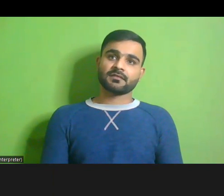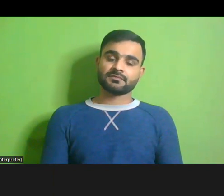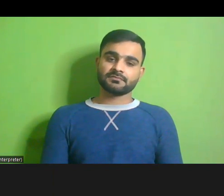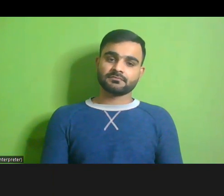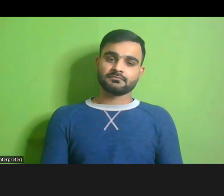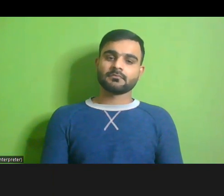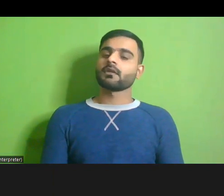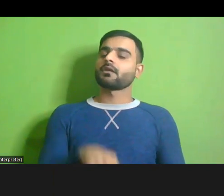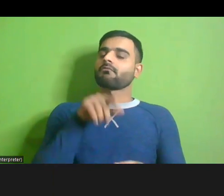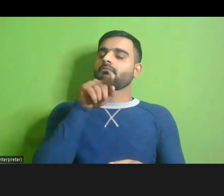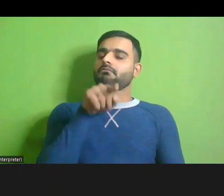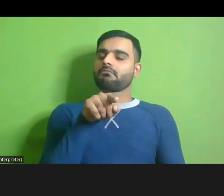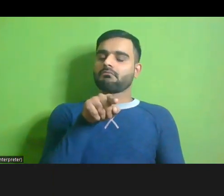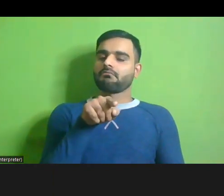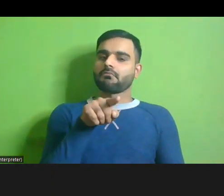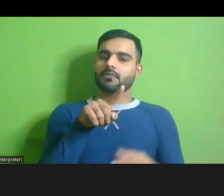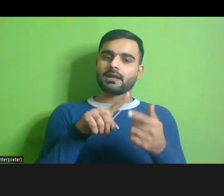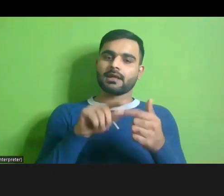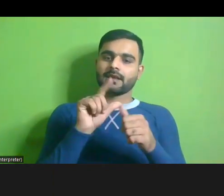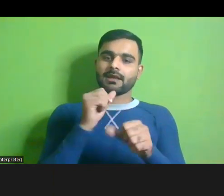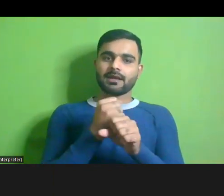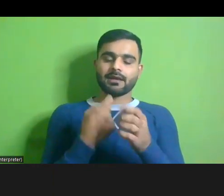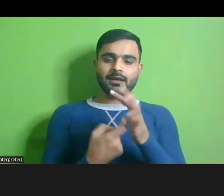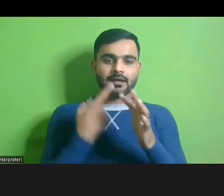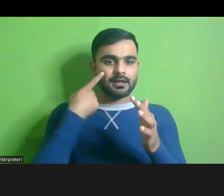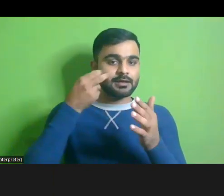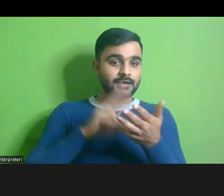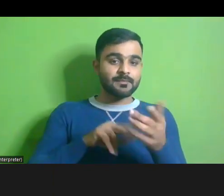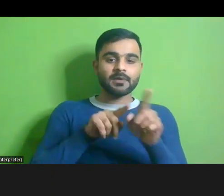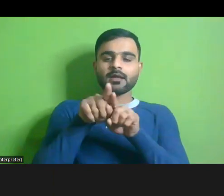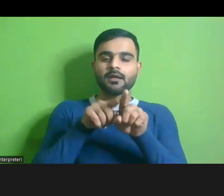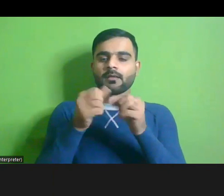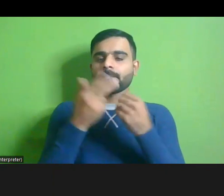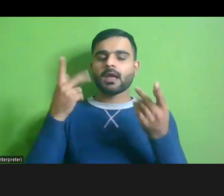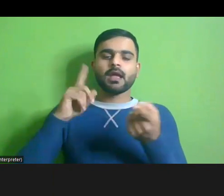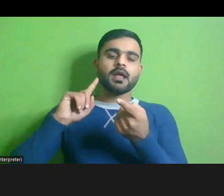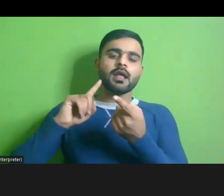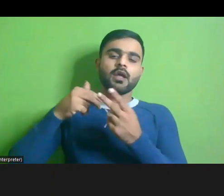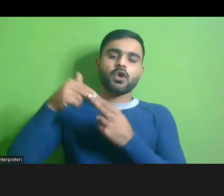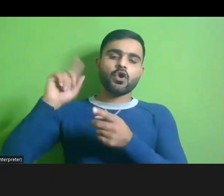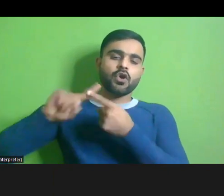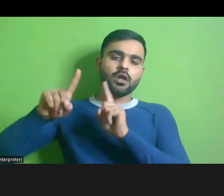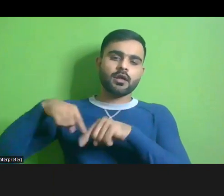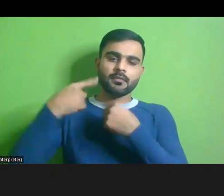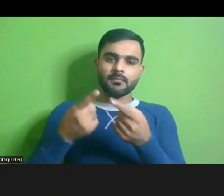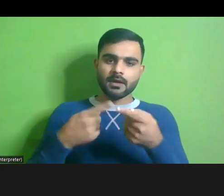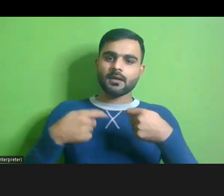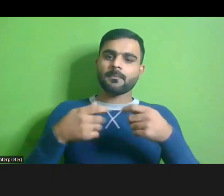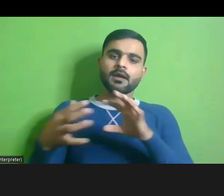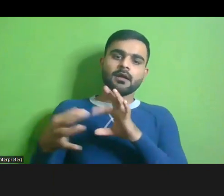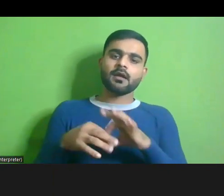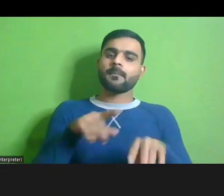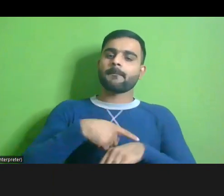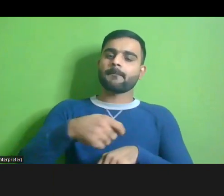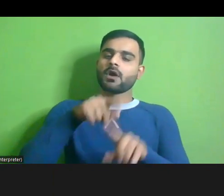In terms of egalitarian examples, there are many. Historically, anthropologists have long pointed